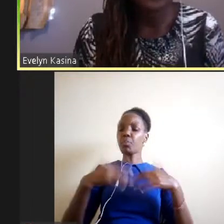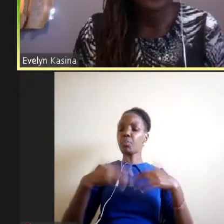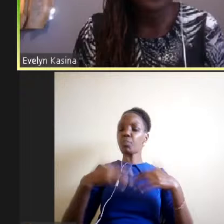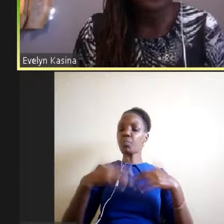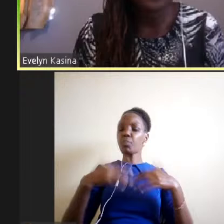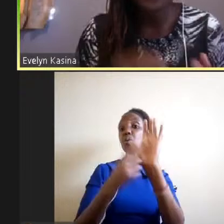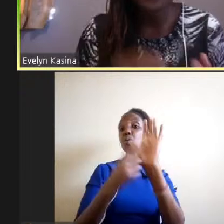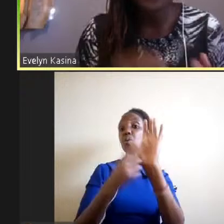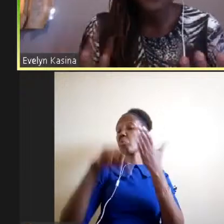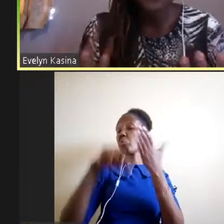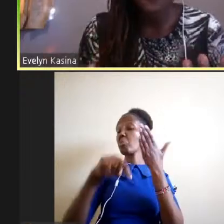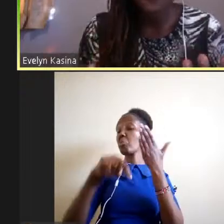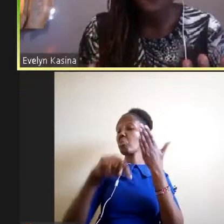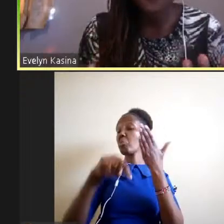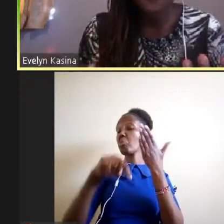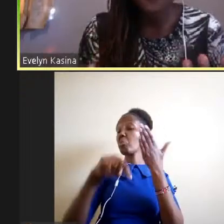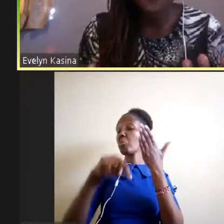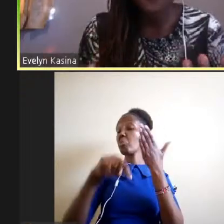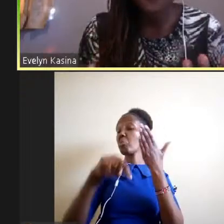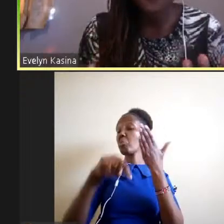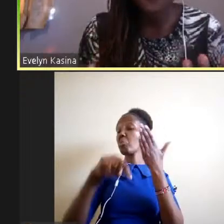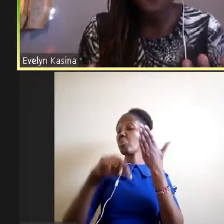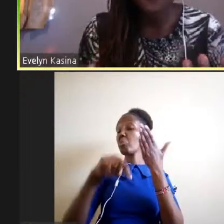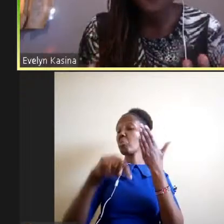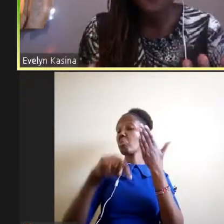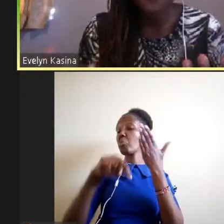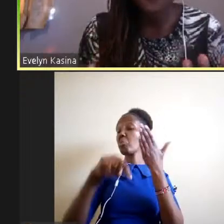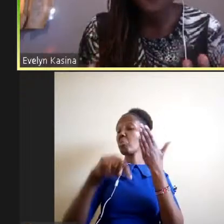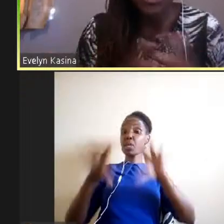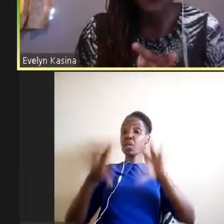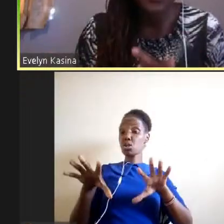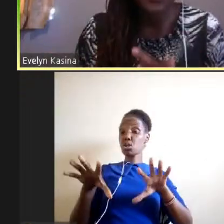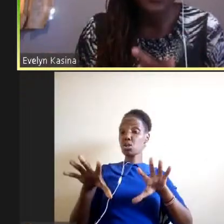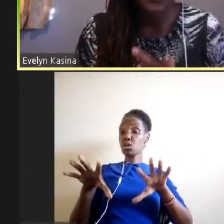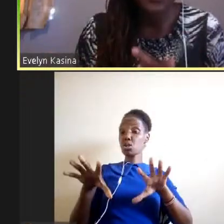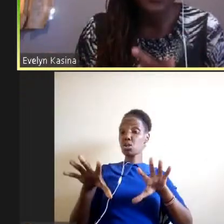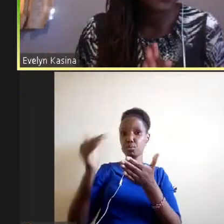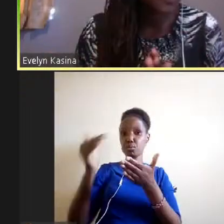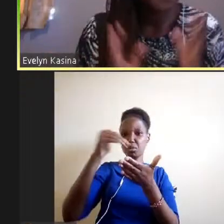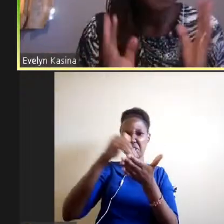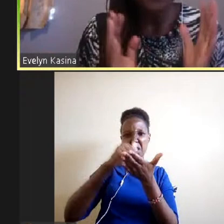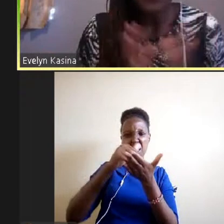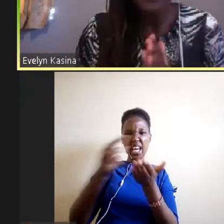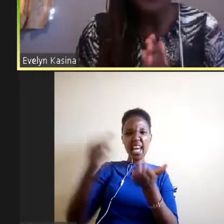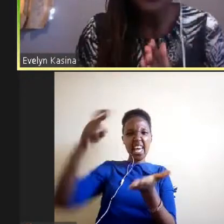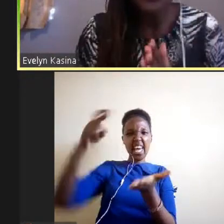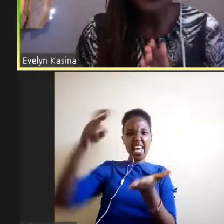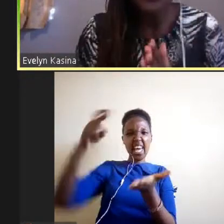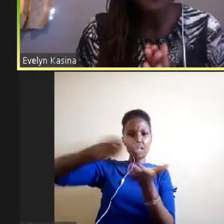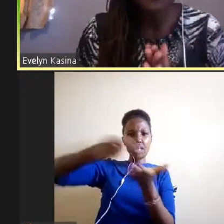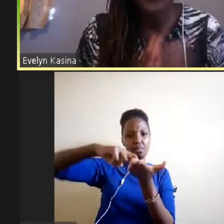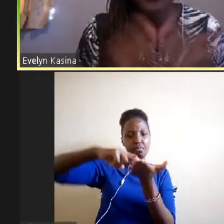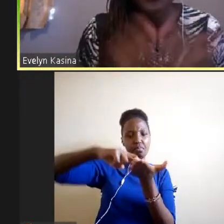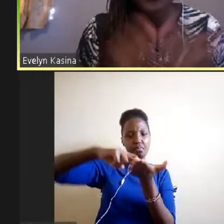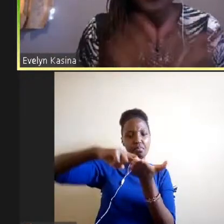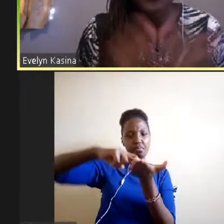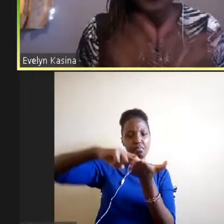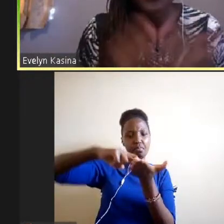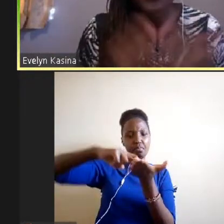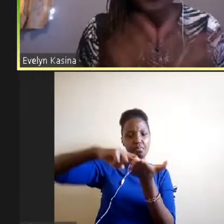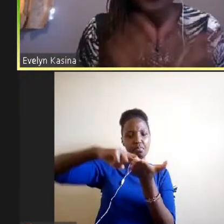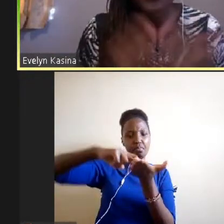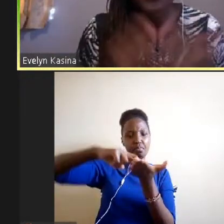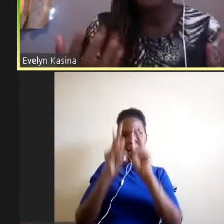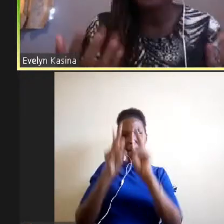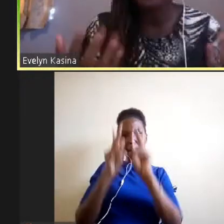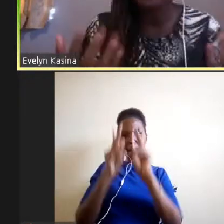personal information and private information. And if you allow me, I will just try and repeat that again briefly. Personal information is what the things